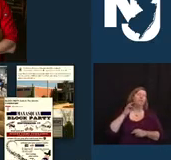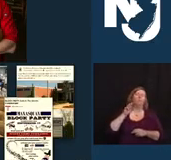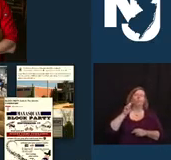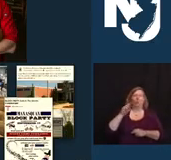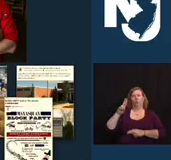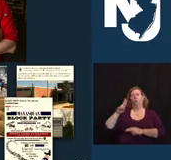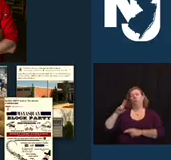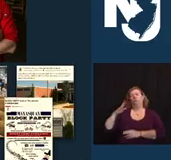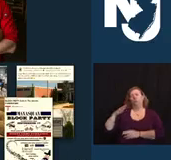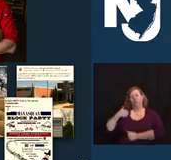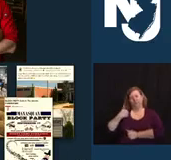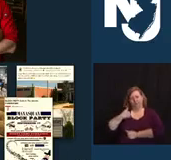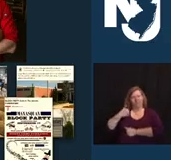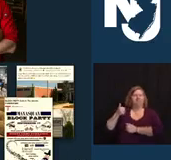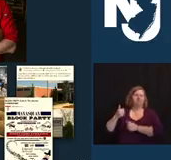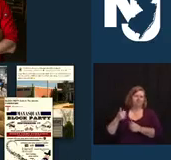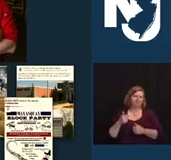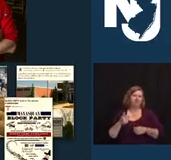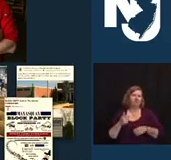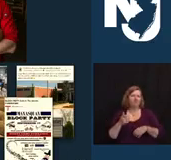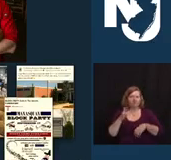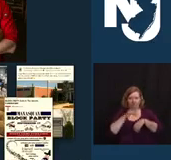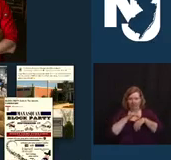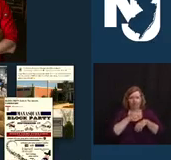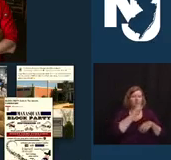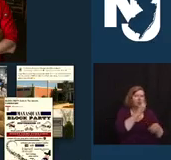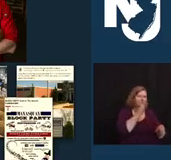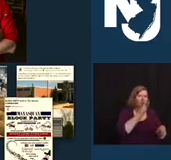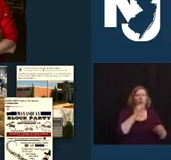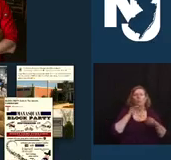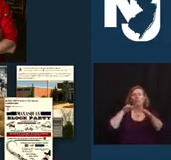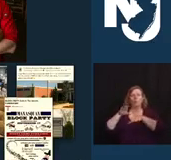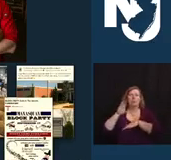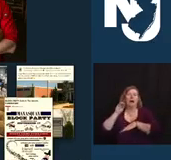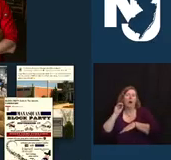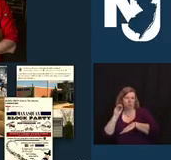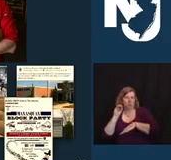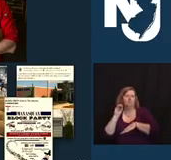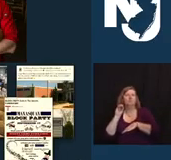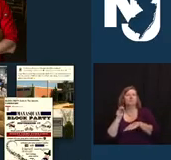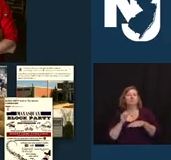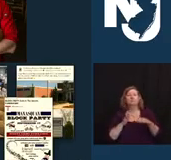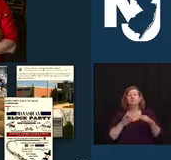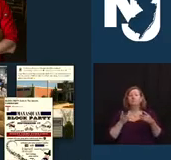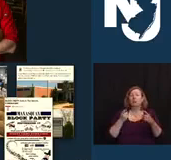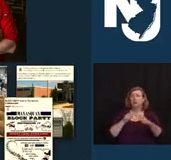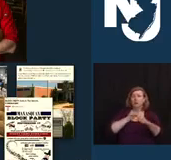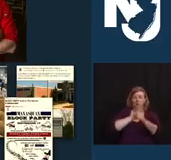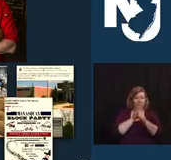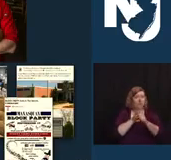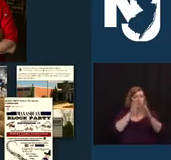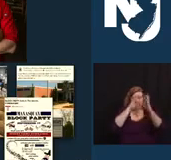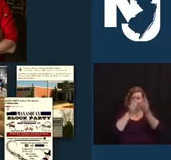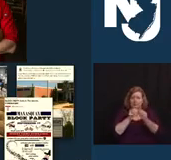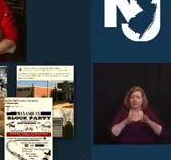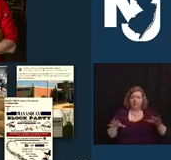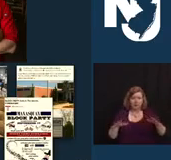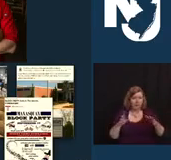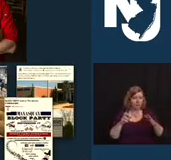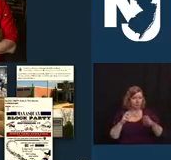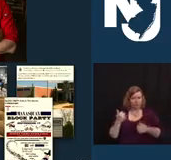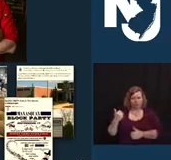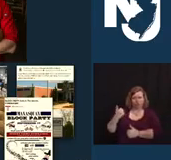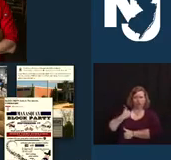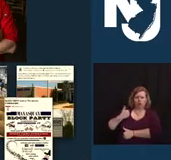overwhelmingly into both Monmouth and Ocean counties. Created after the pandemic hit, Chef Lou's Army has spent the past